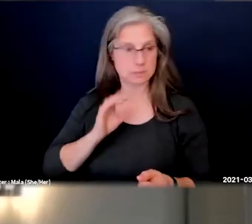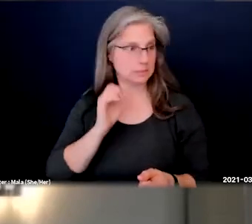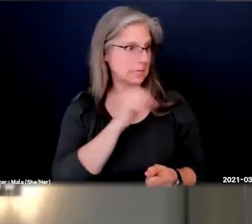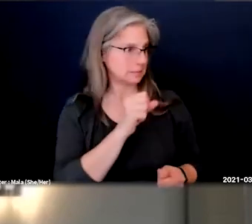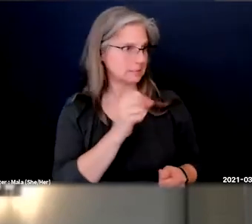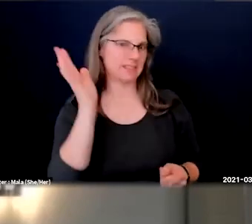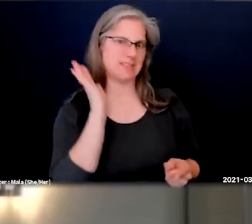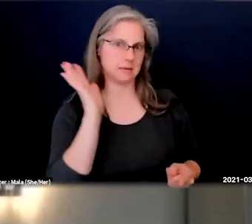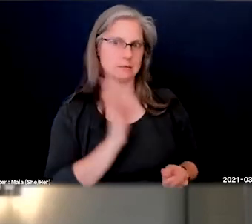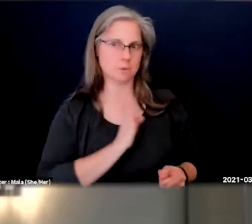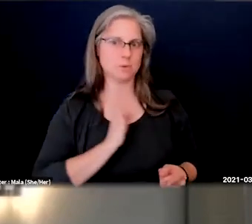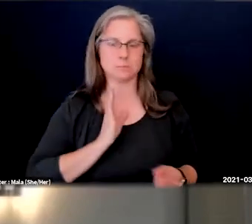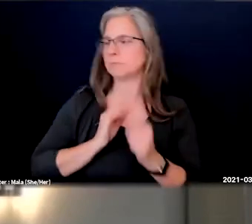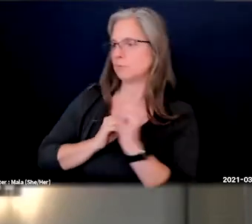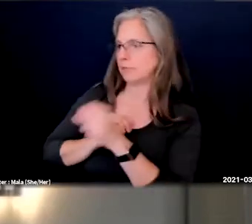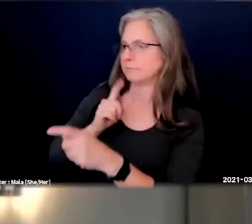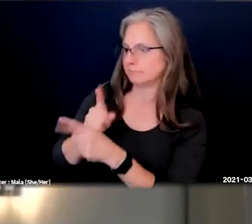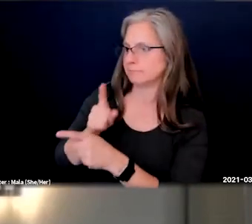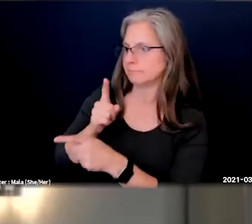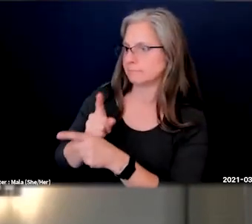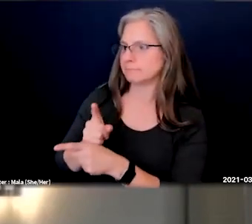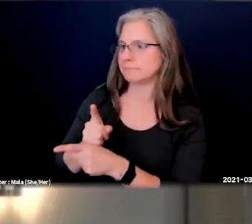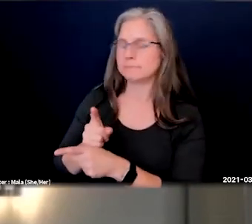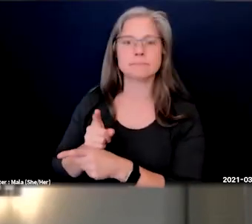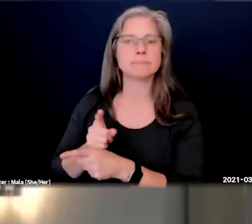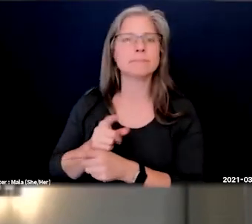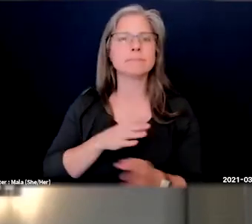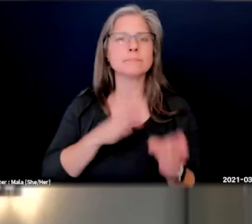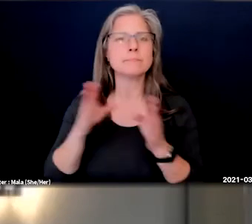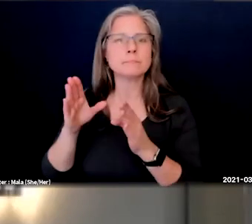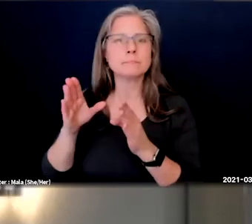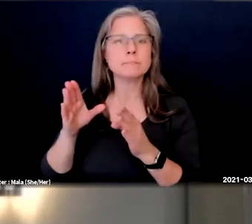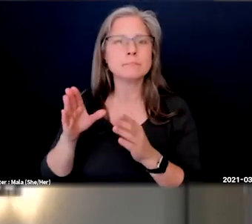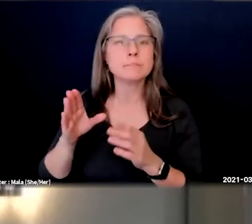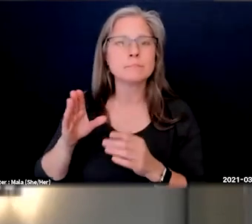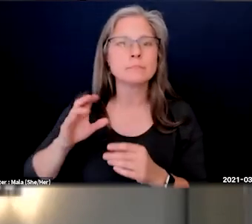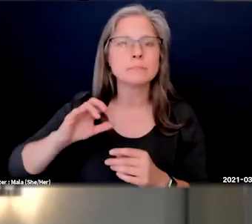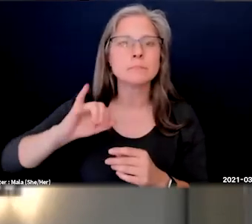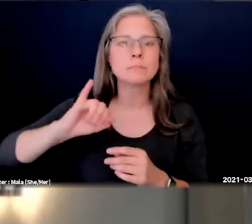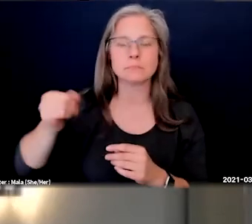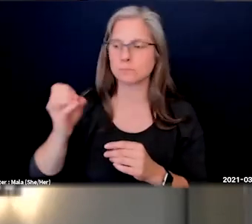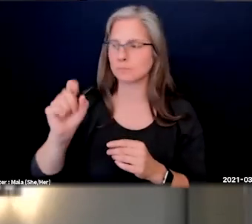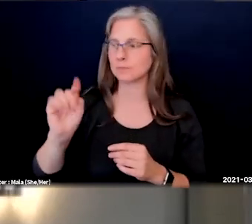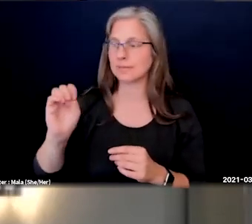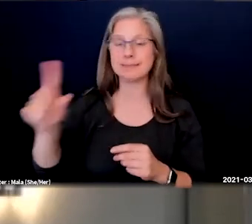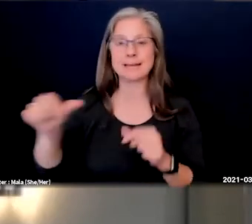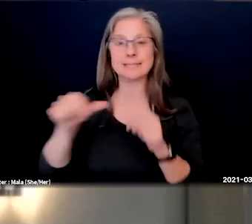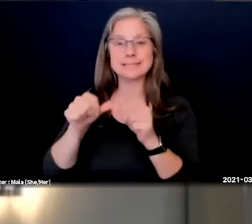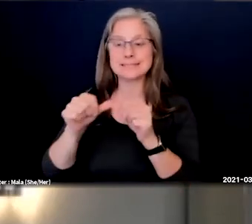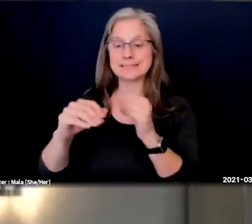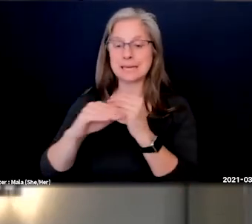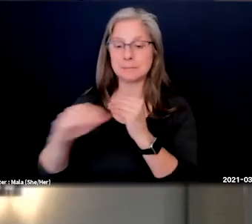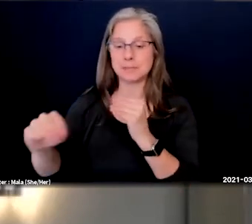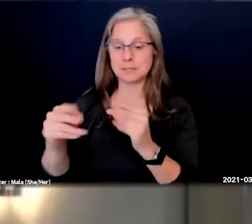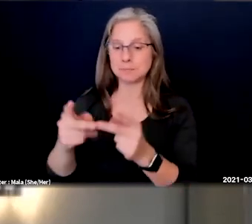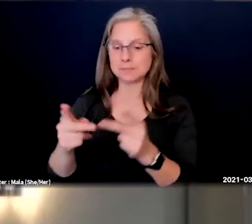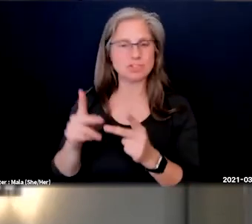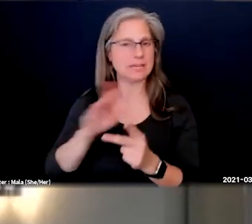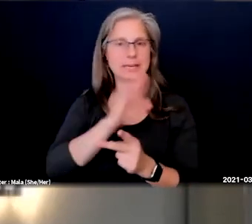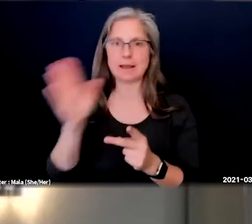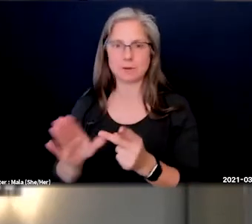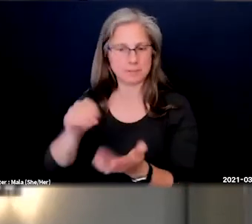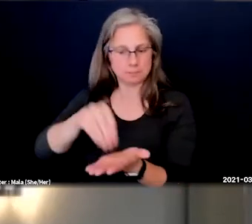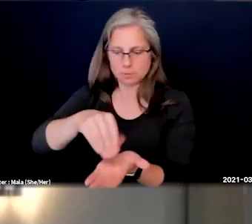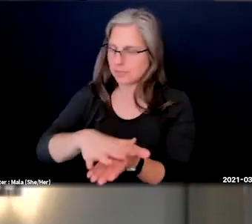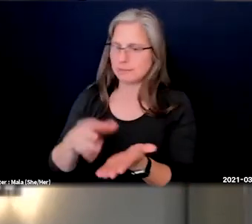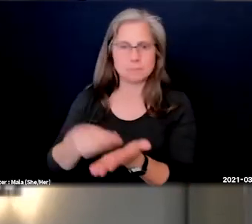board. The sustainability position has never been put into the